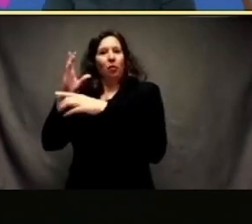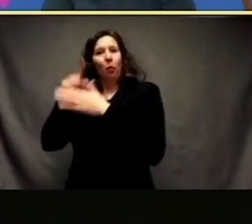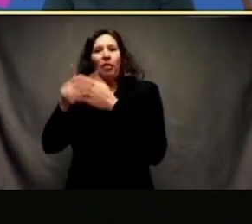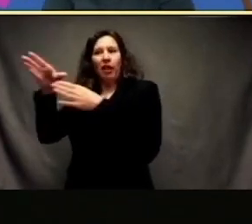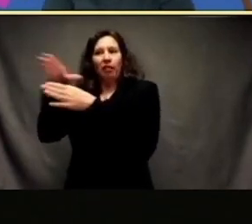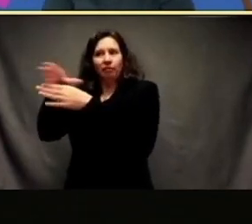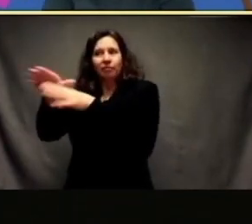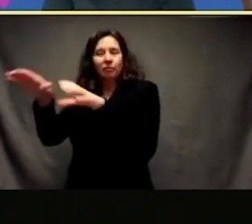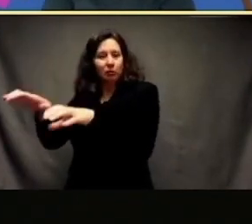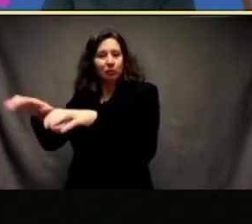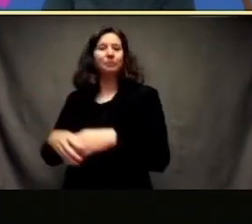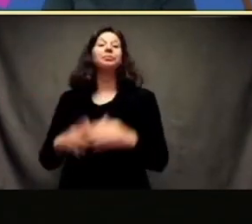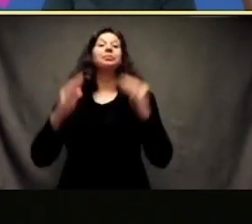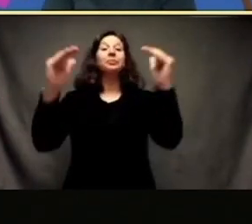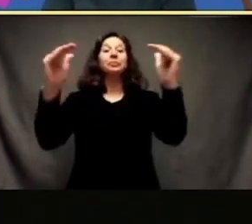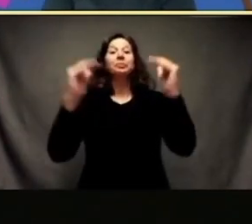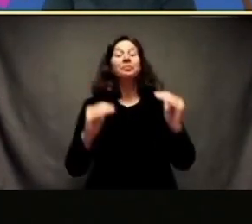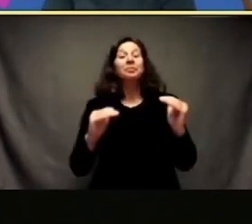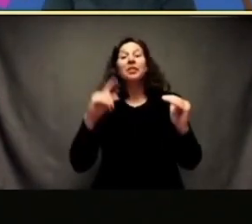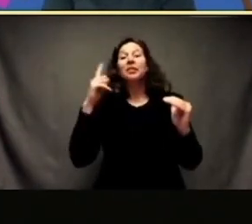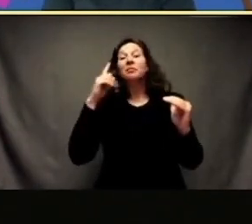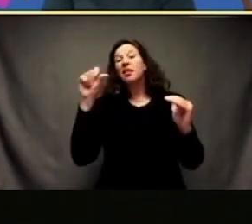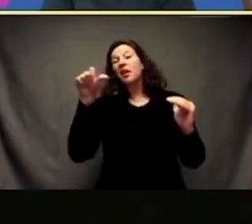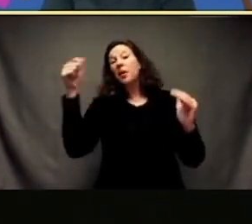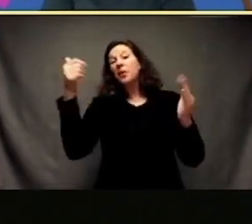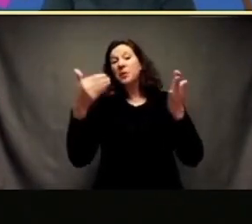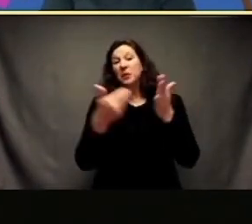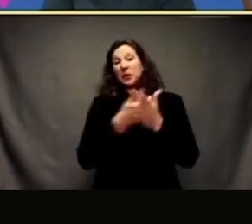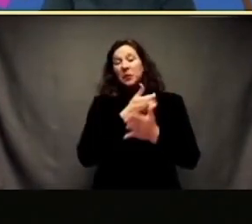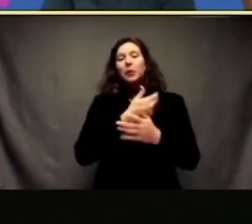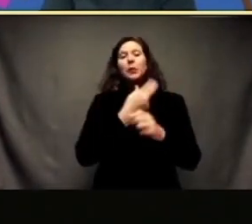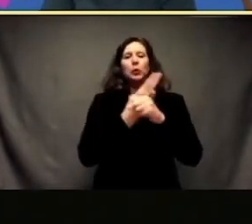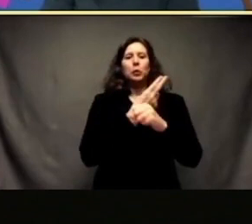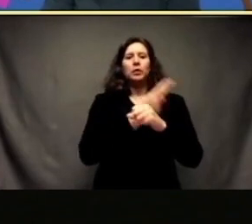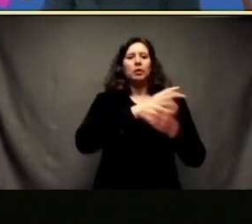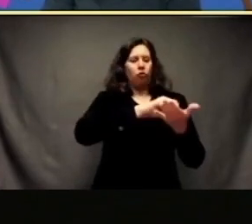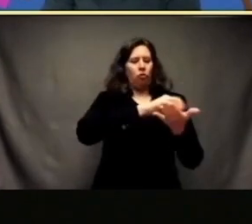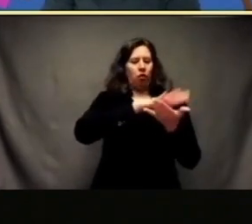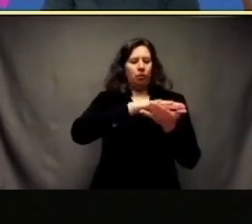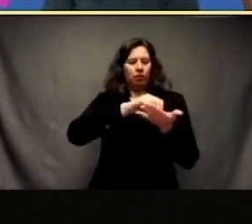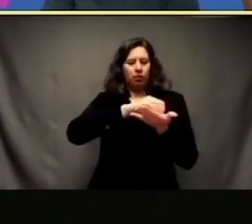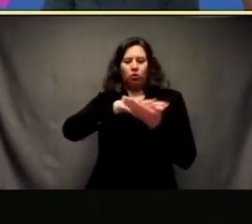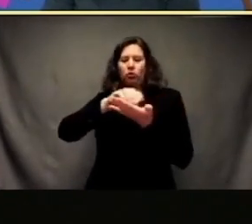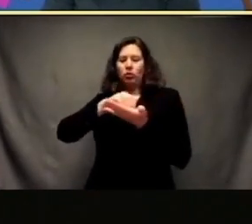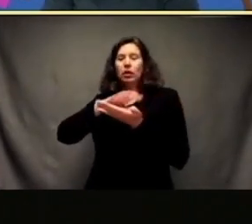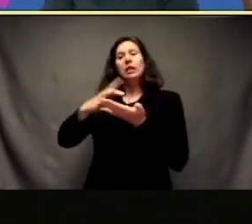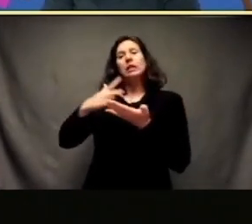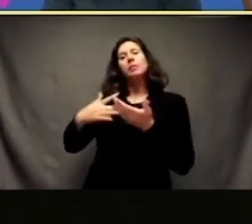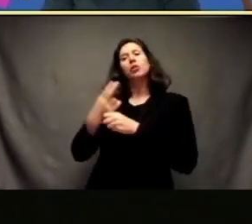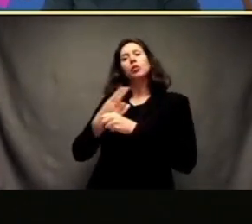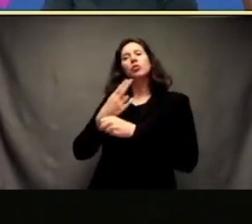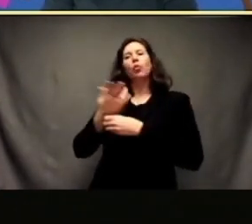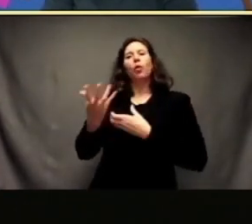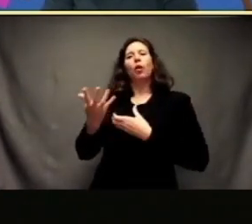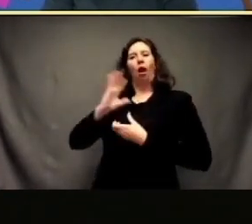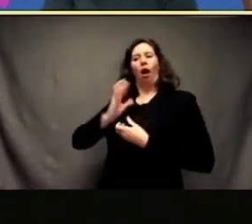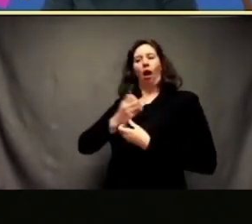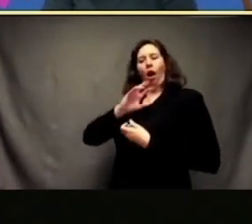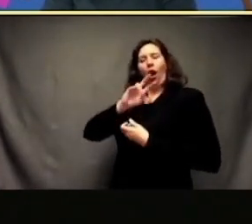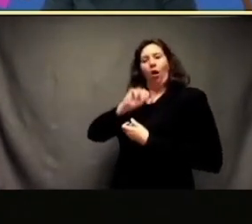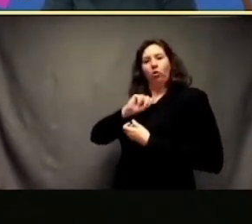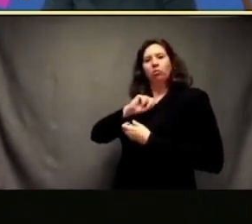Another thing that's new is that we've been using documentation, which we've usually used for internal purposes or